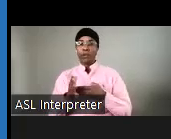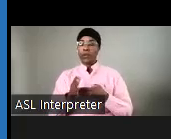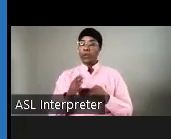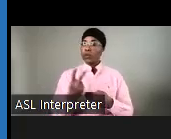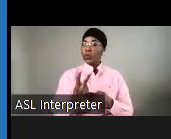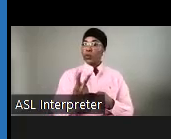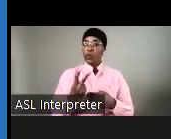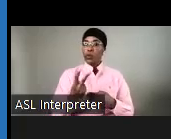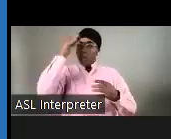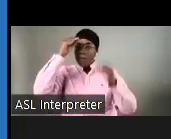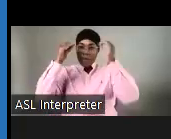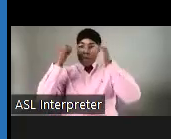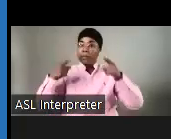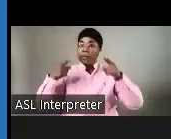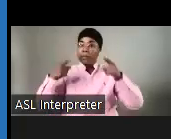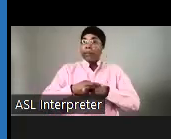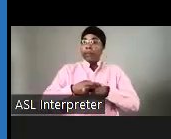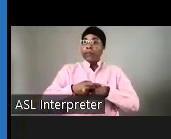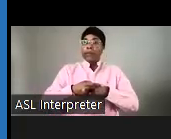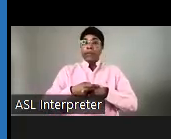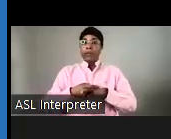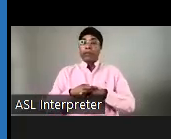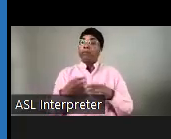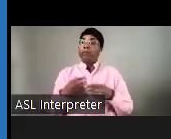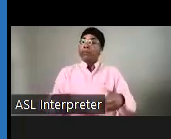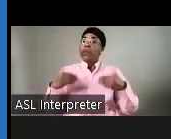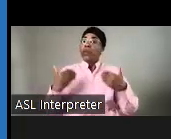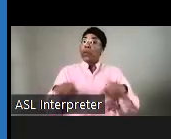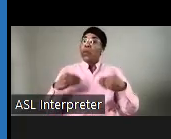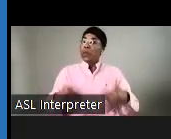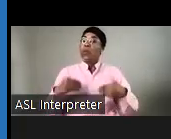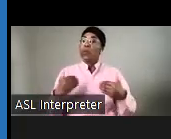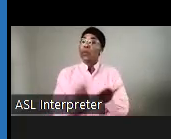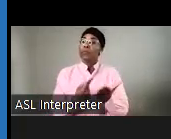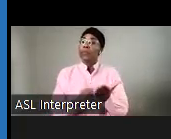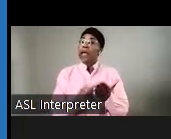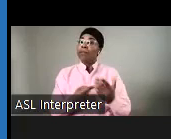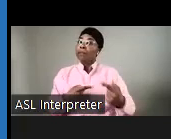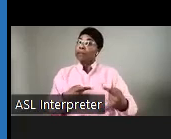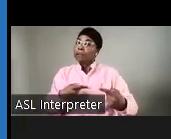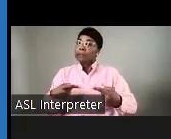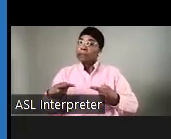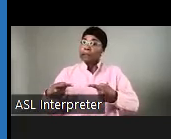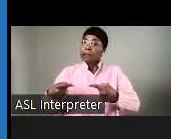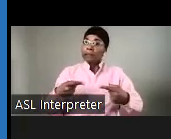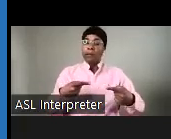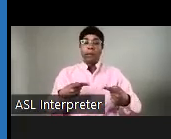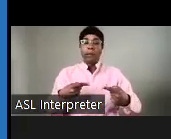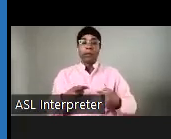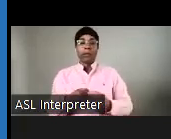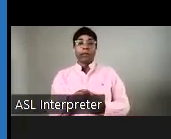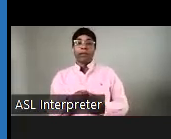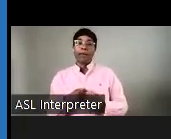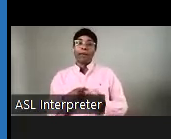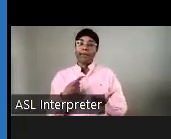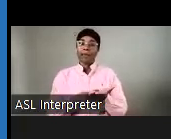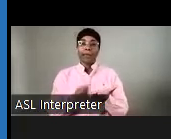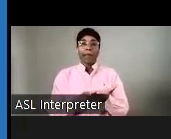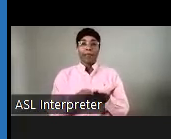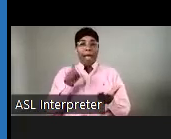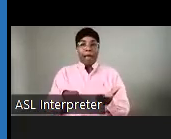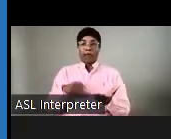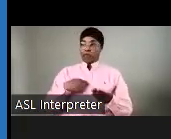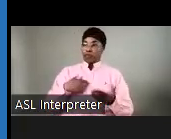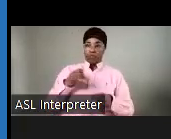get everything, So I've been very vocal about not being afraid to go against the grain. Make a